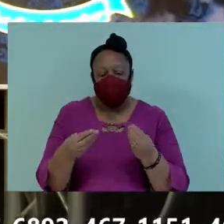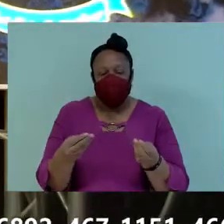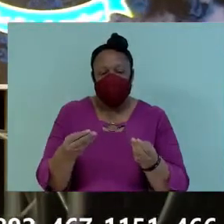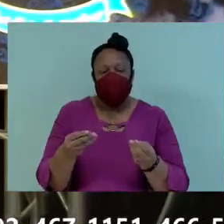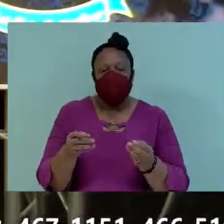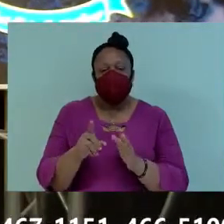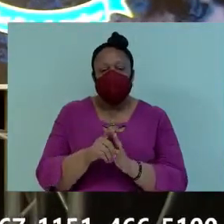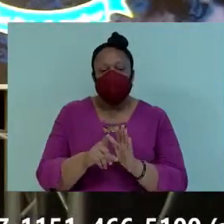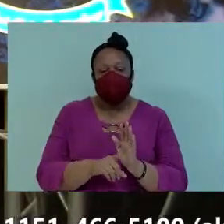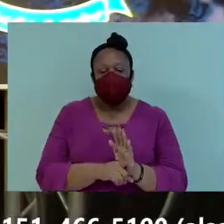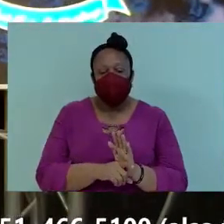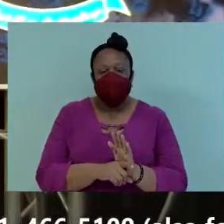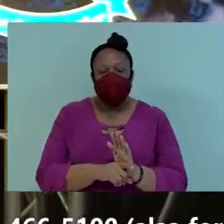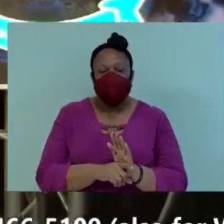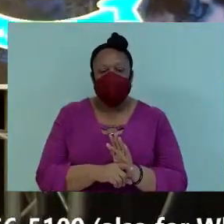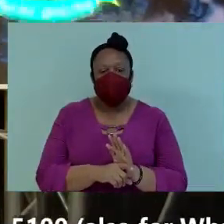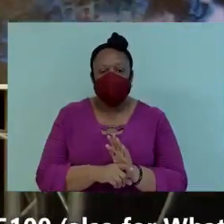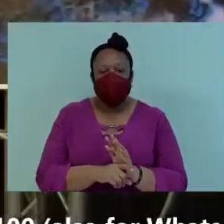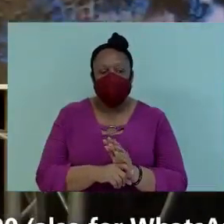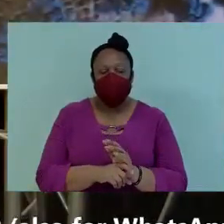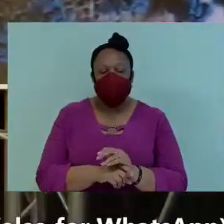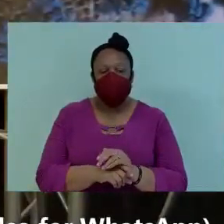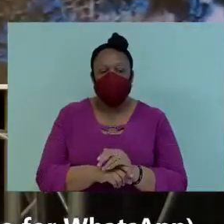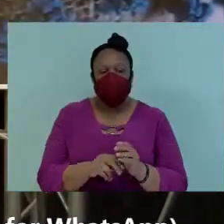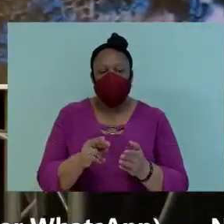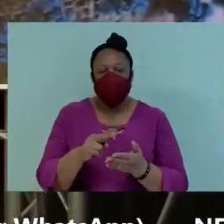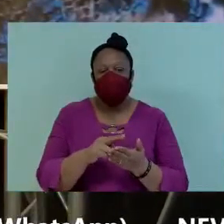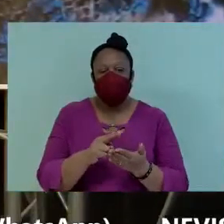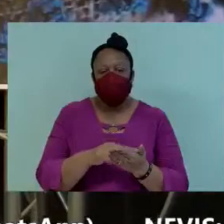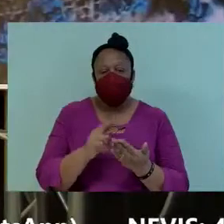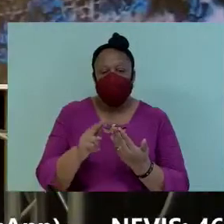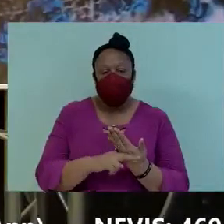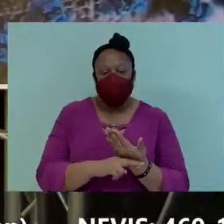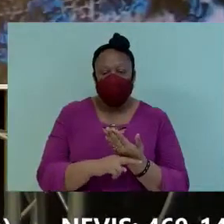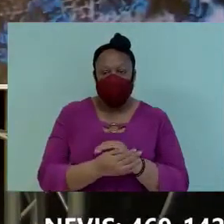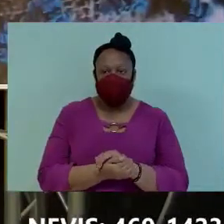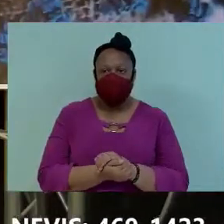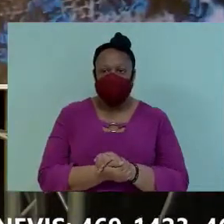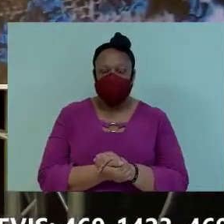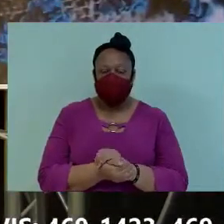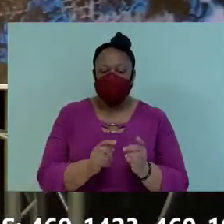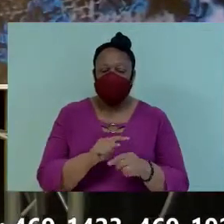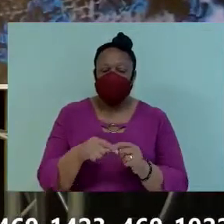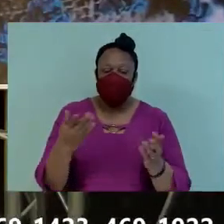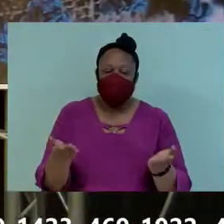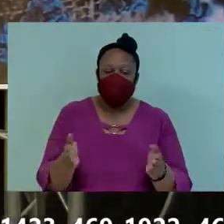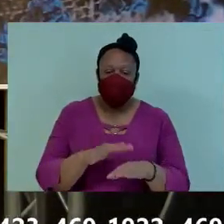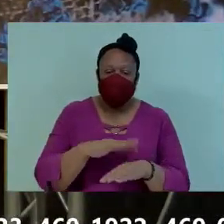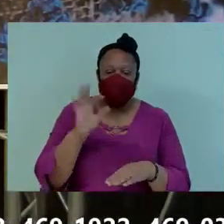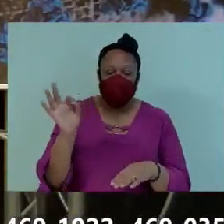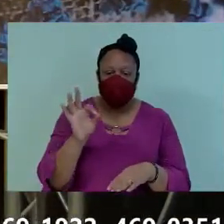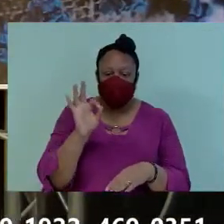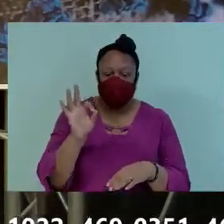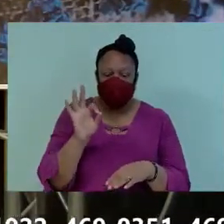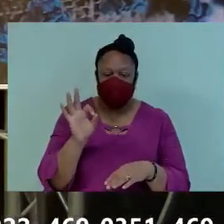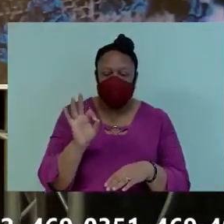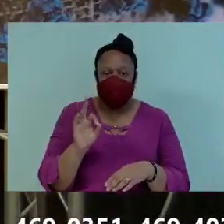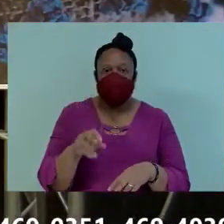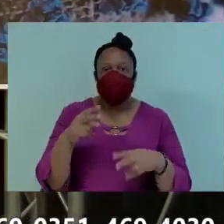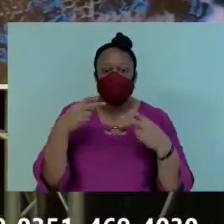on COVID-19 activities. Since we were last here, police have made 4